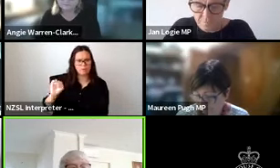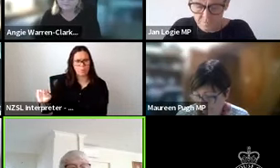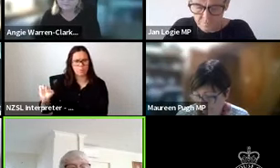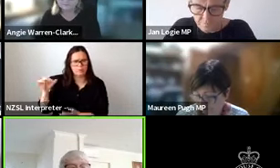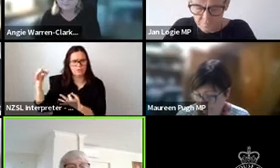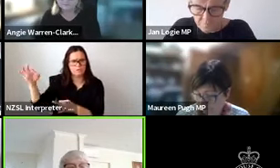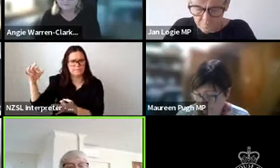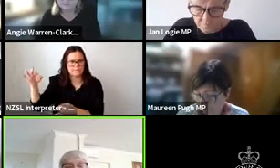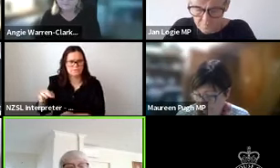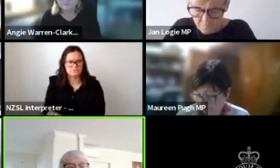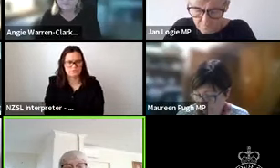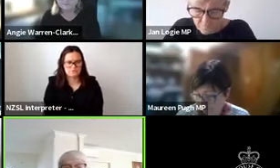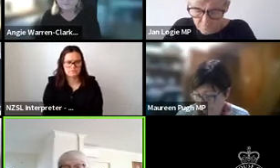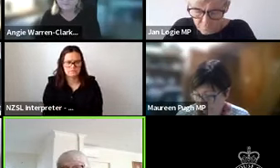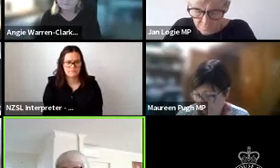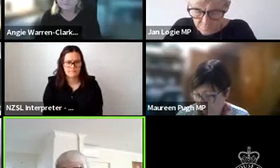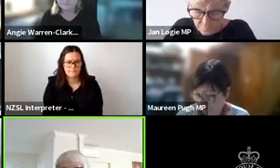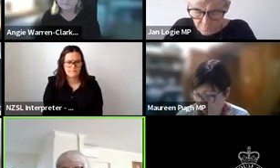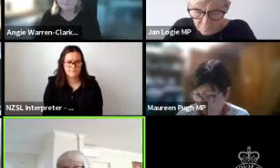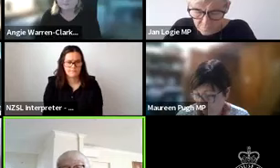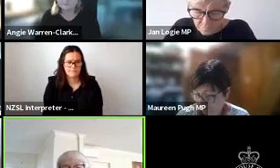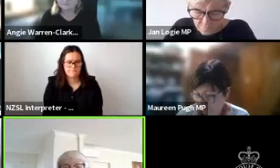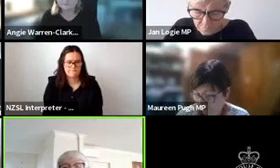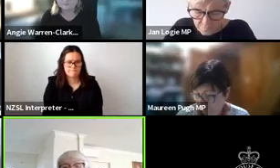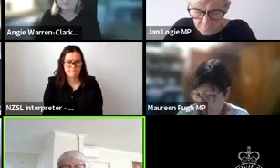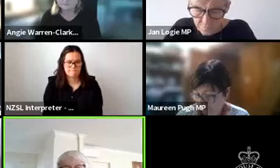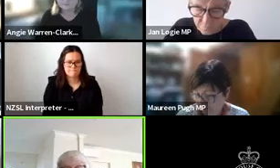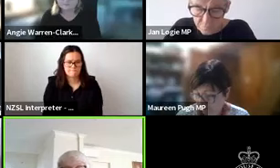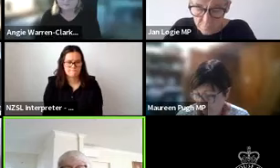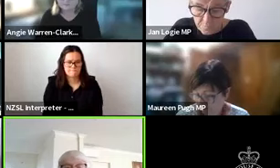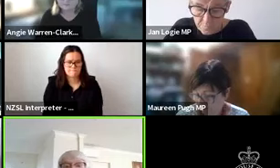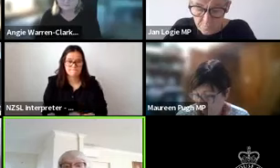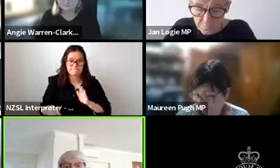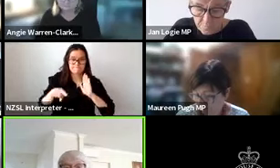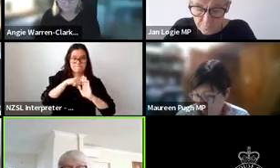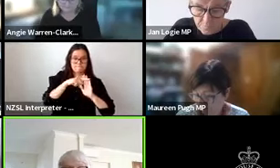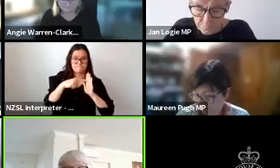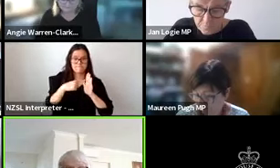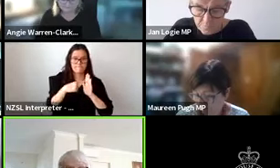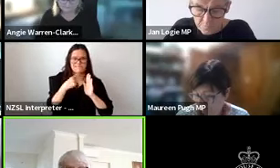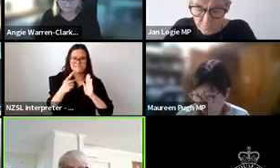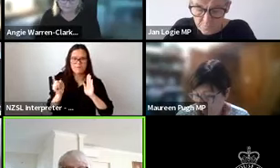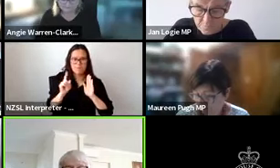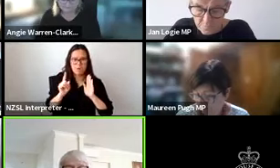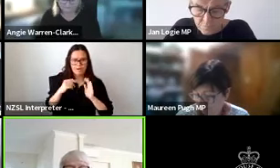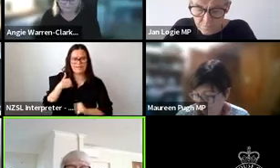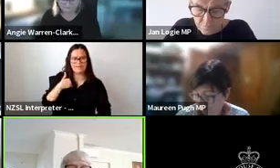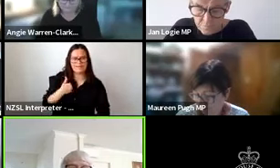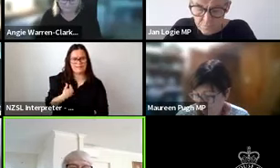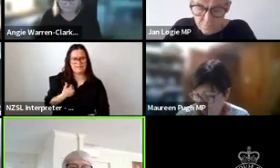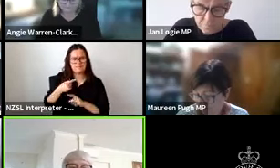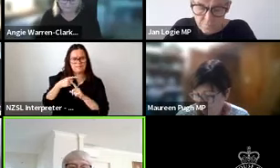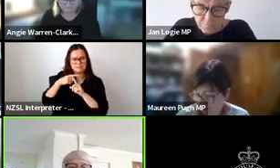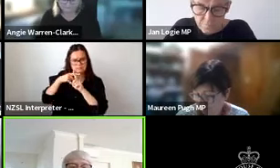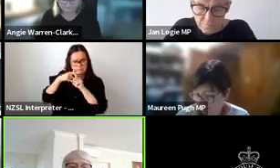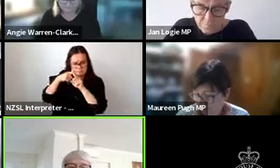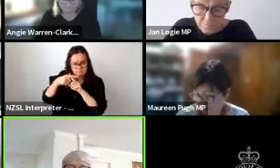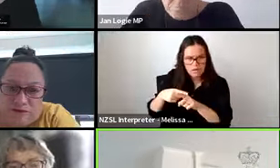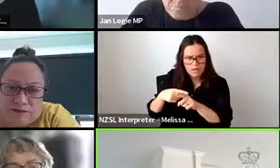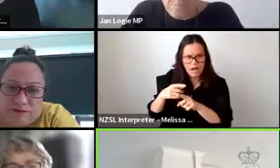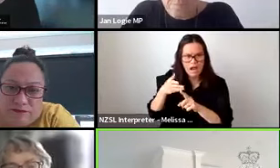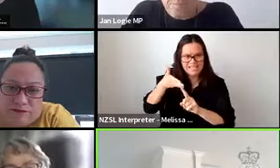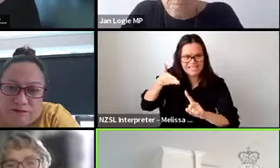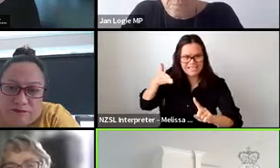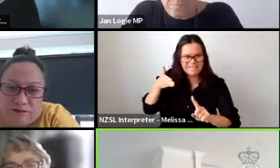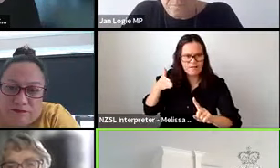And the first was that it identified the target population. And then